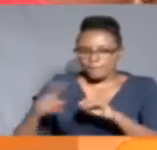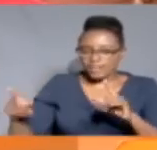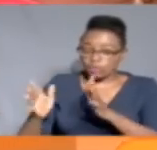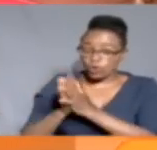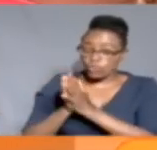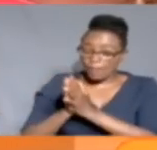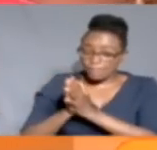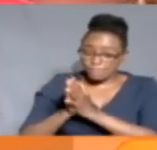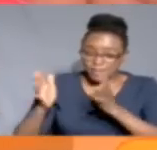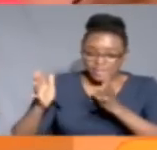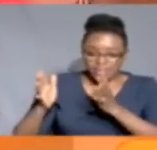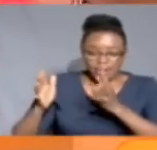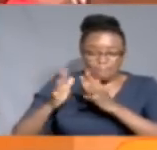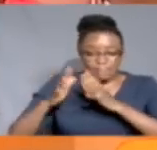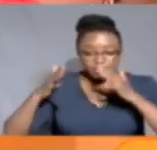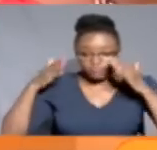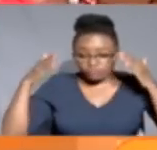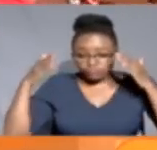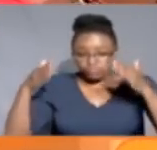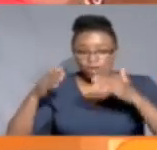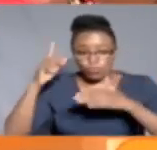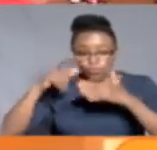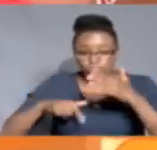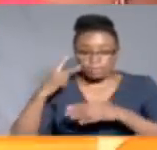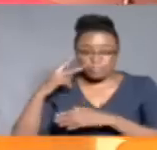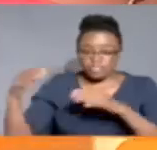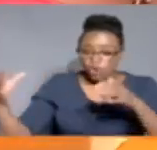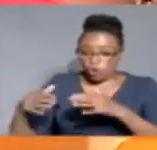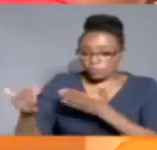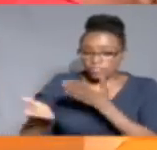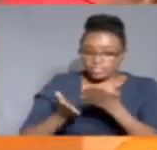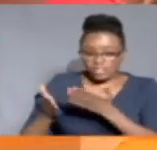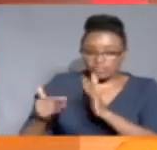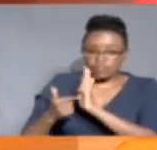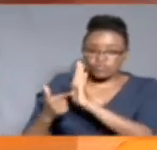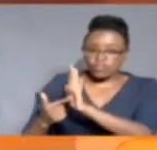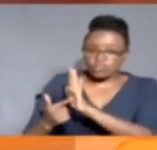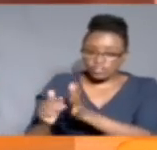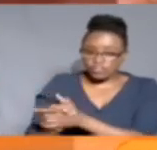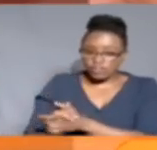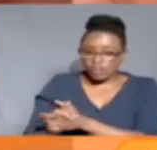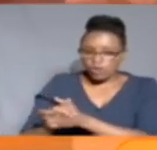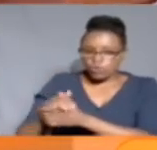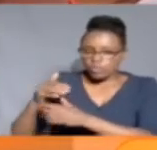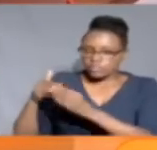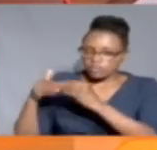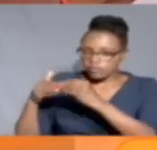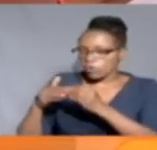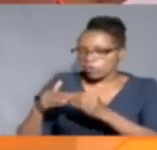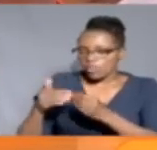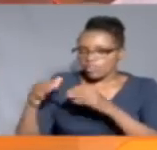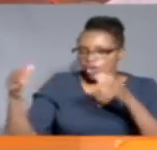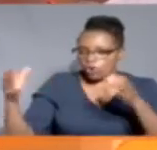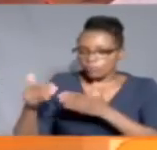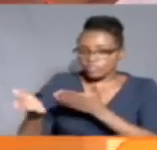bigger plane, what I'm seeing down there is that the community service order, for example, that is headed by the Community